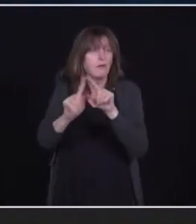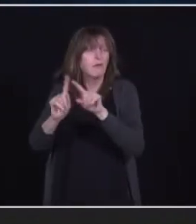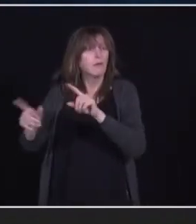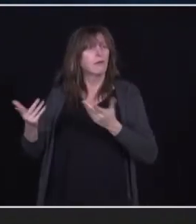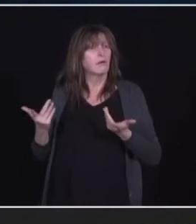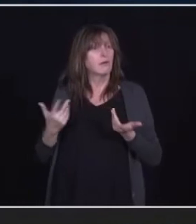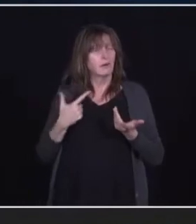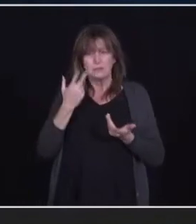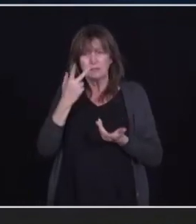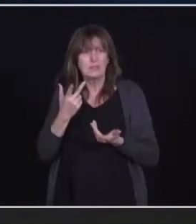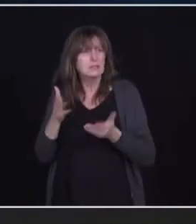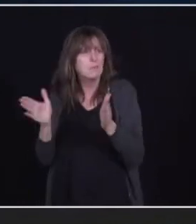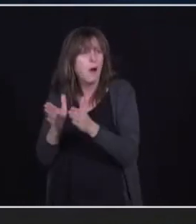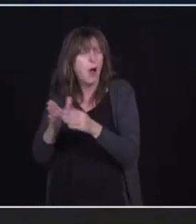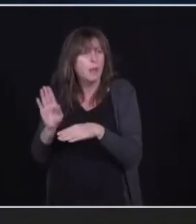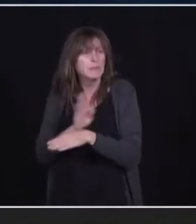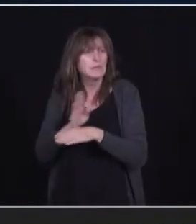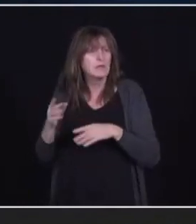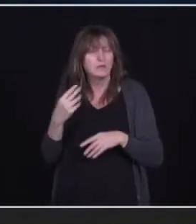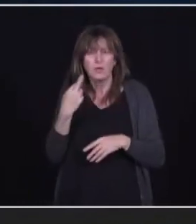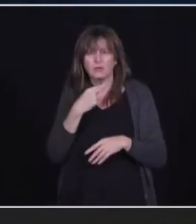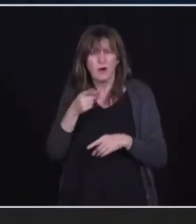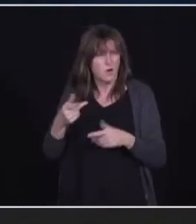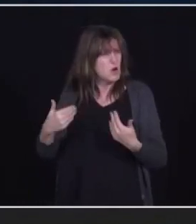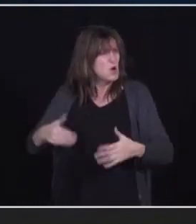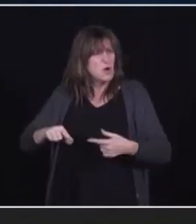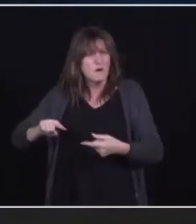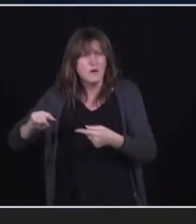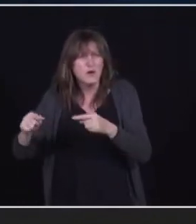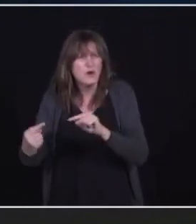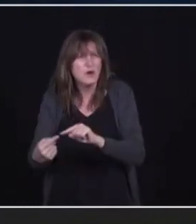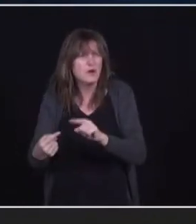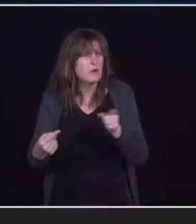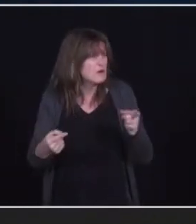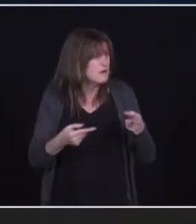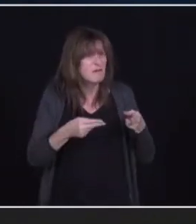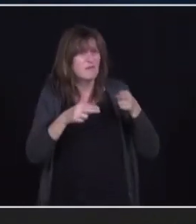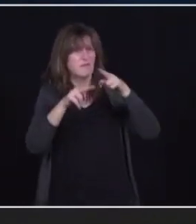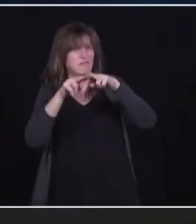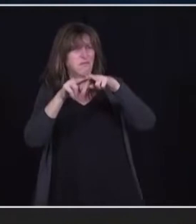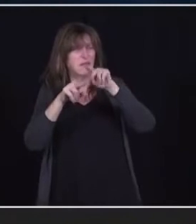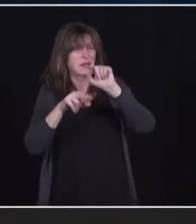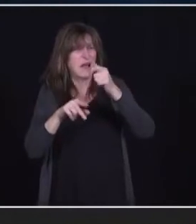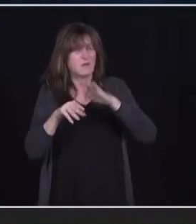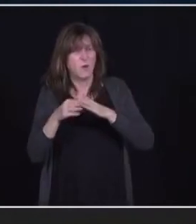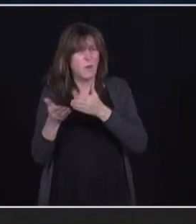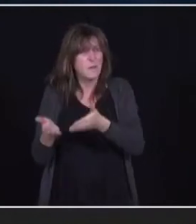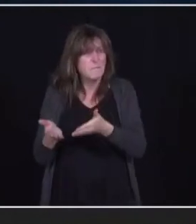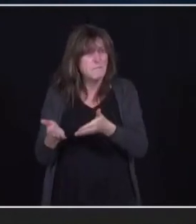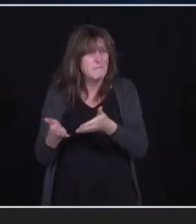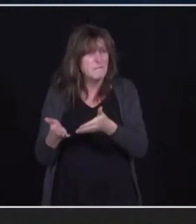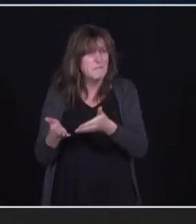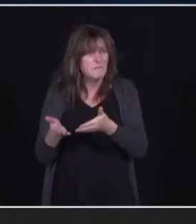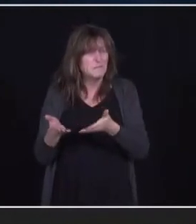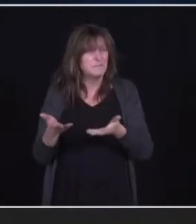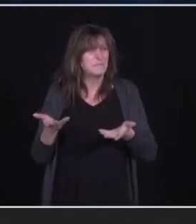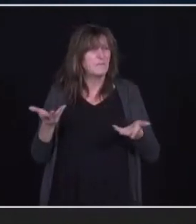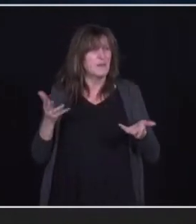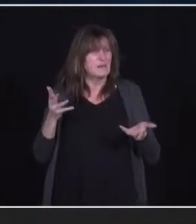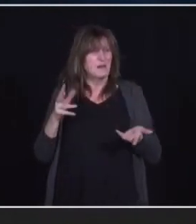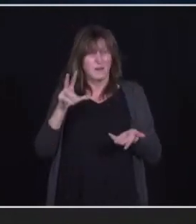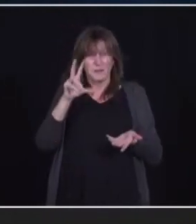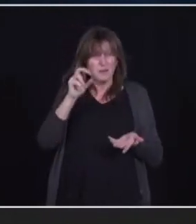hurt? You slap 30% tax on them. And make no mistake about this is nothing but a 30% tax grab.